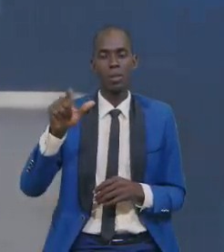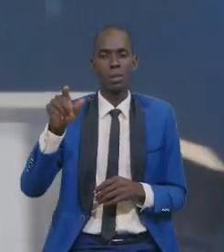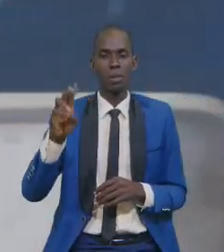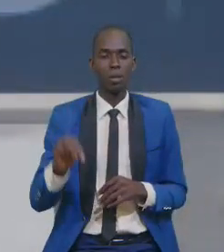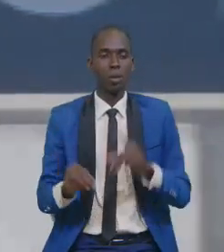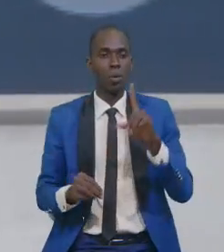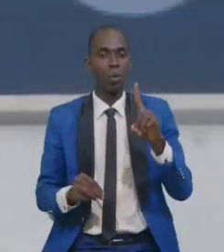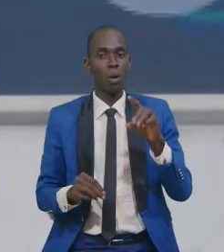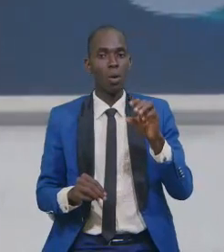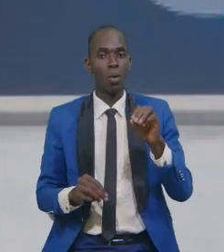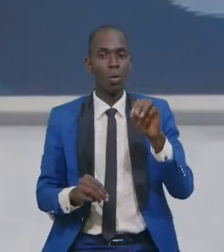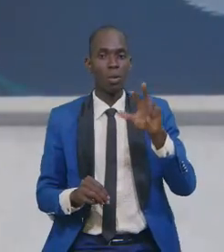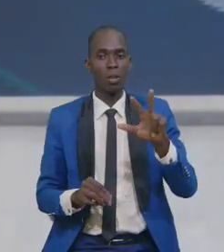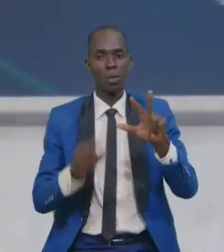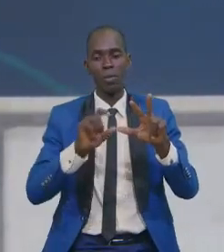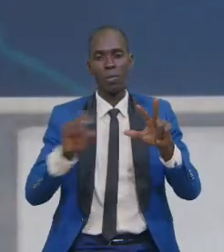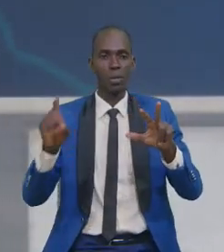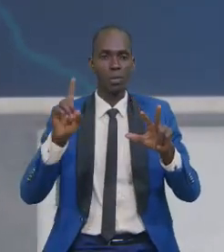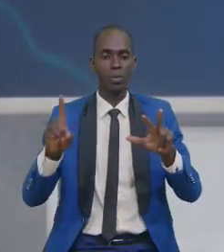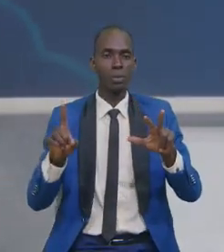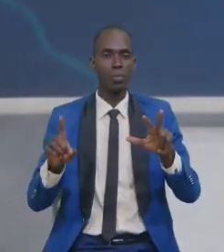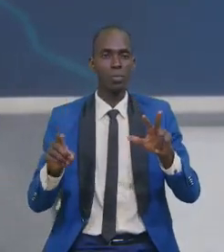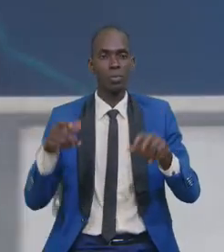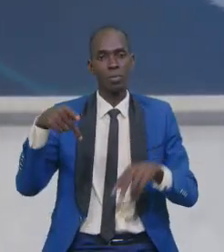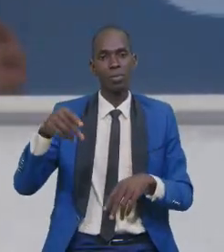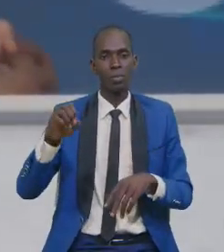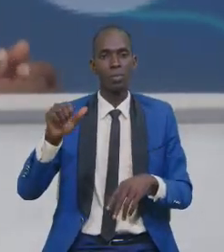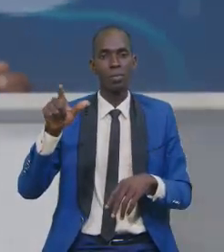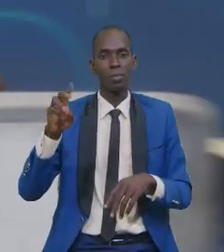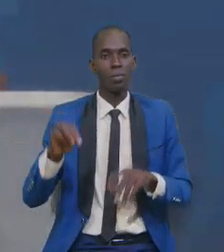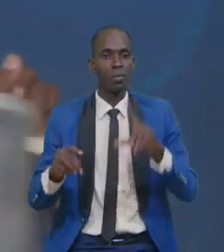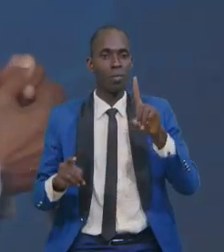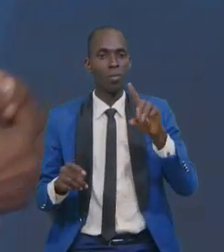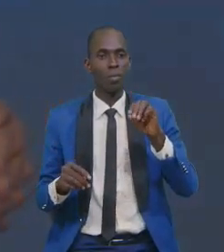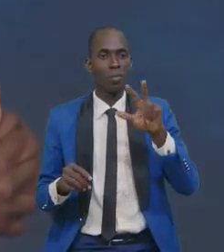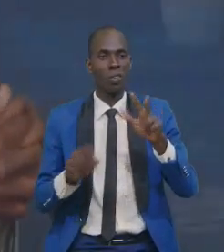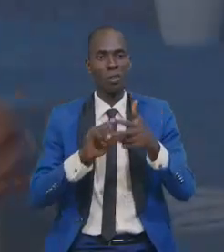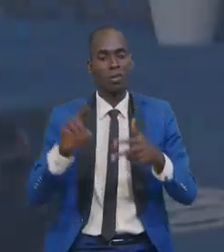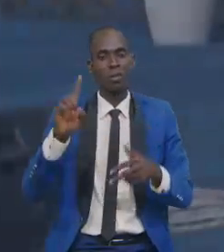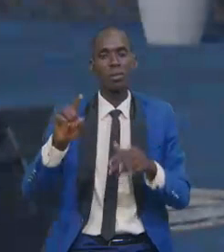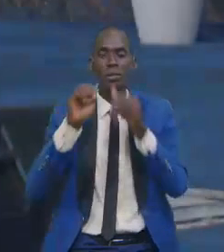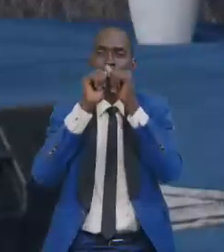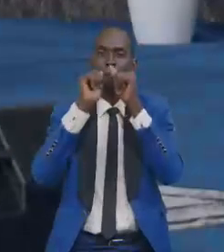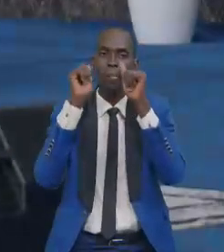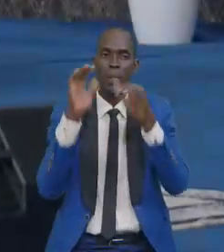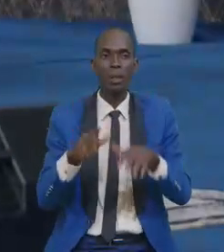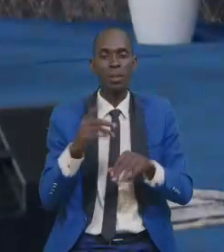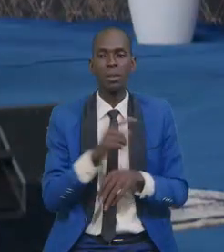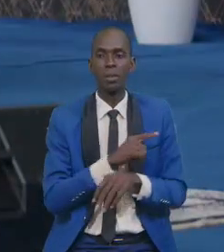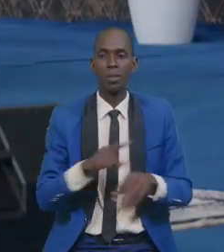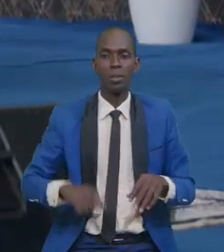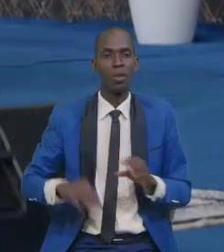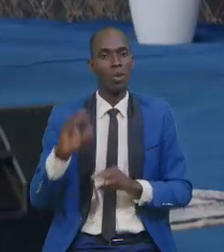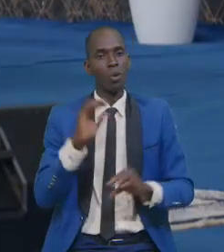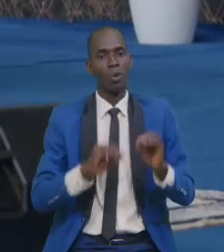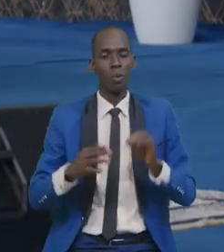103. I'm reading from verse 1. It says, bless the Lord, O my soul. My brother, my